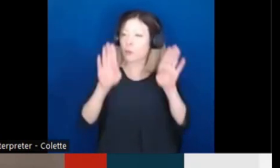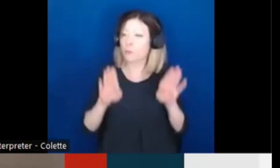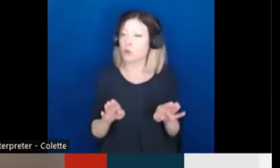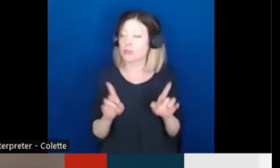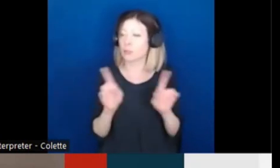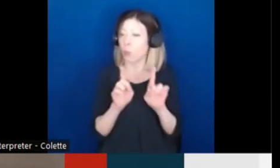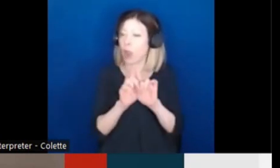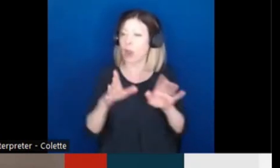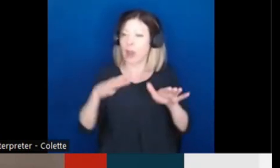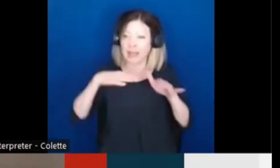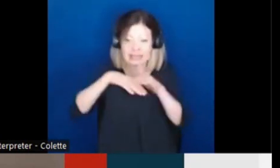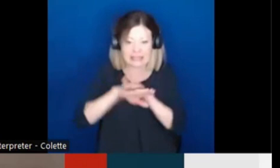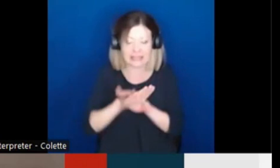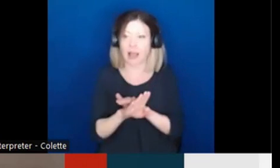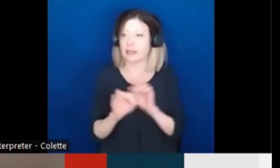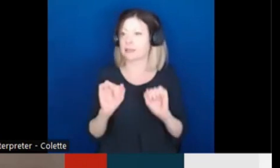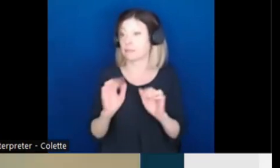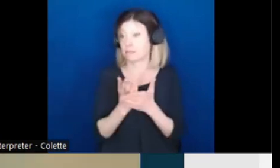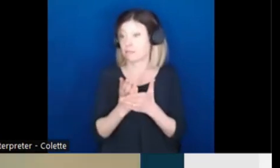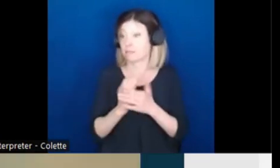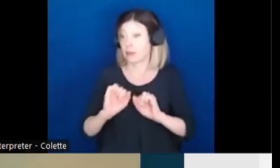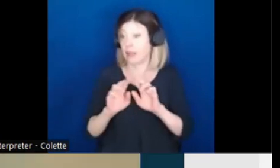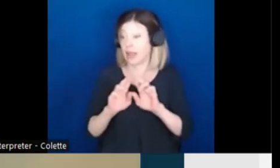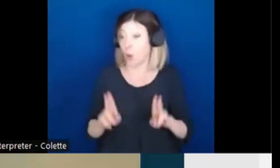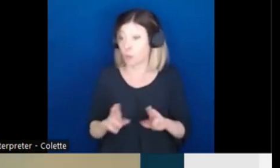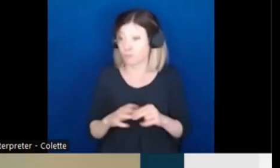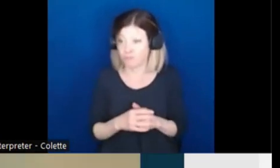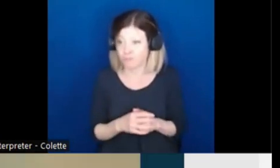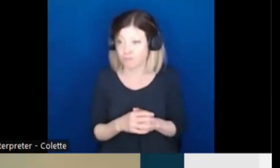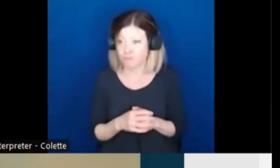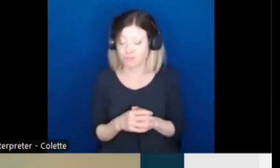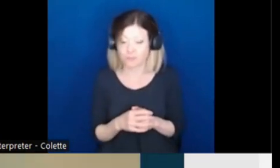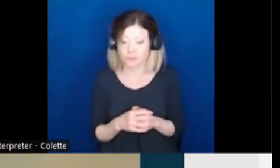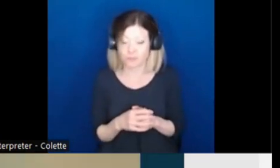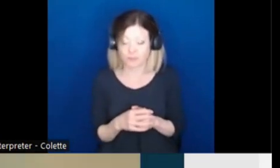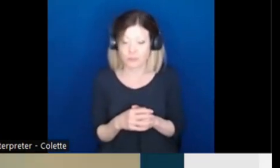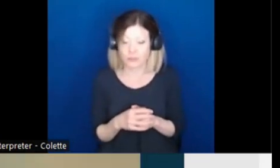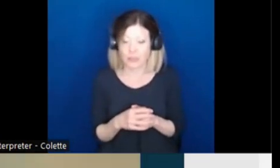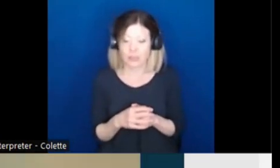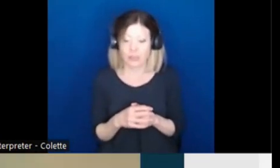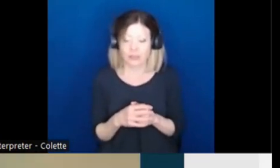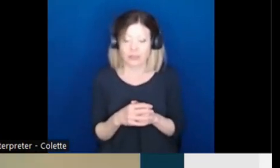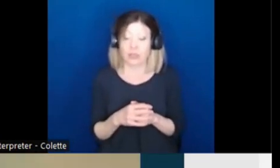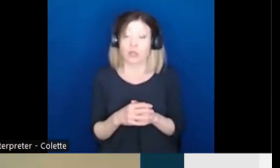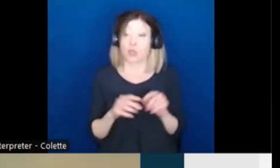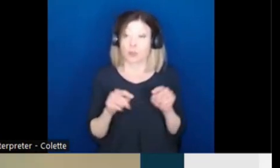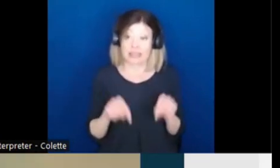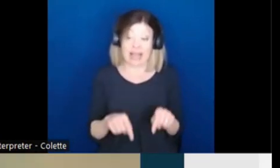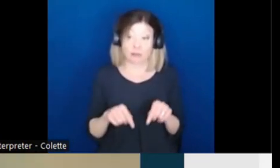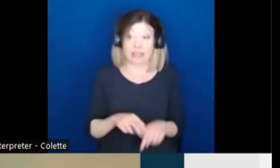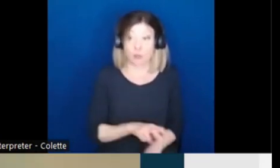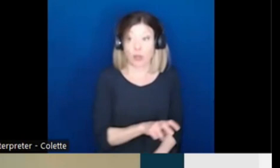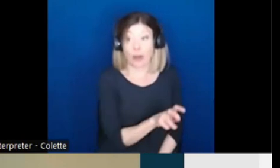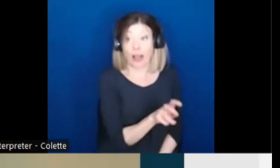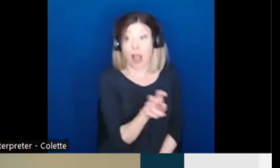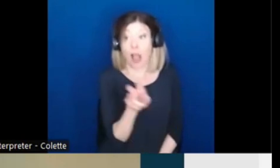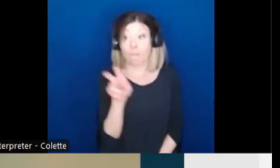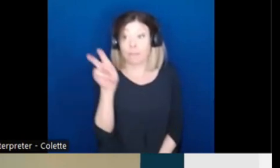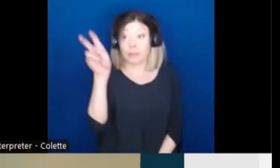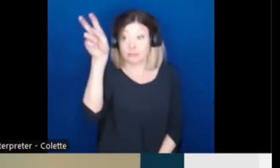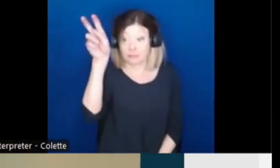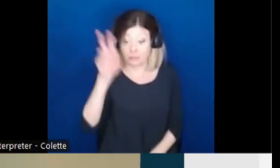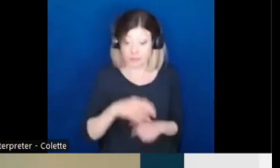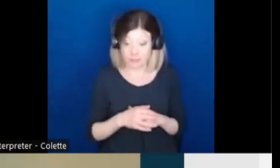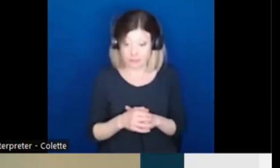their home really, and as you see it today. So we go from downstairs up the stairway. It looks quite imposing, a